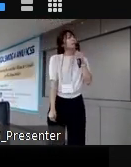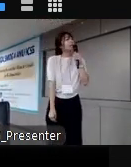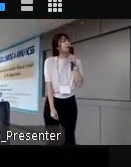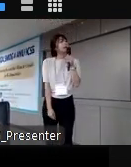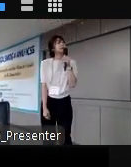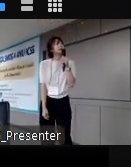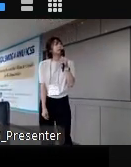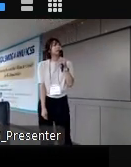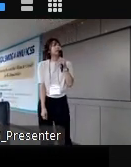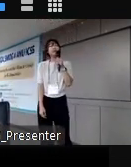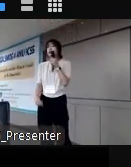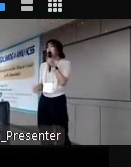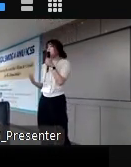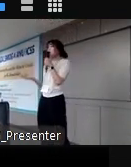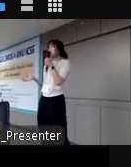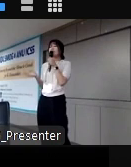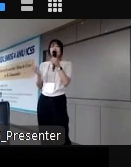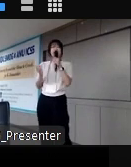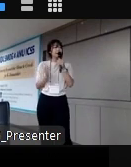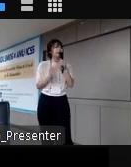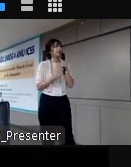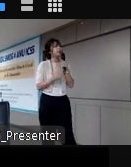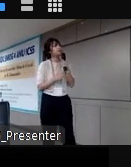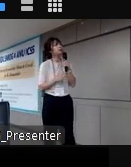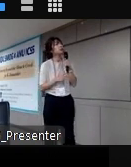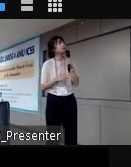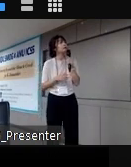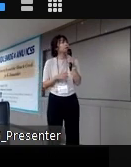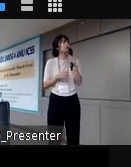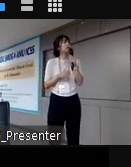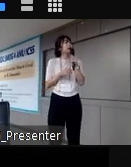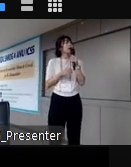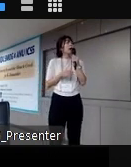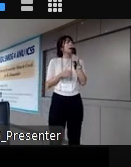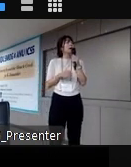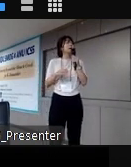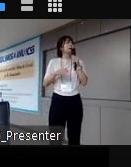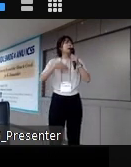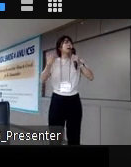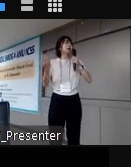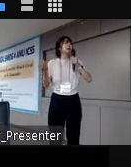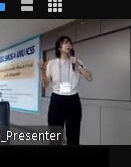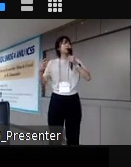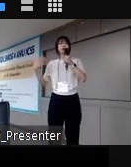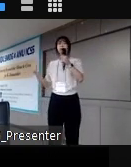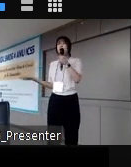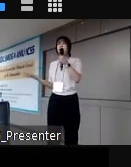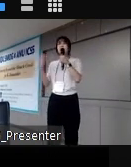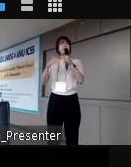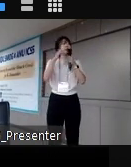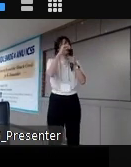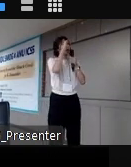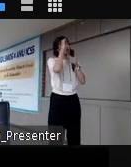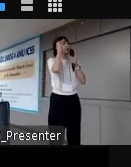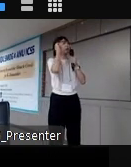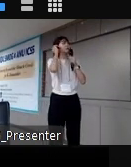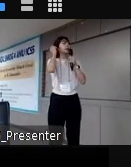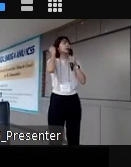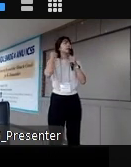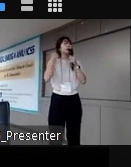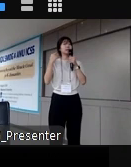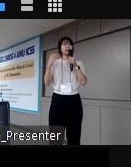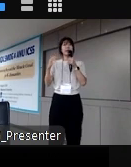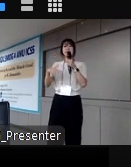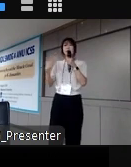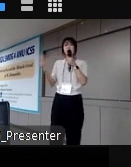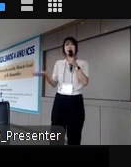We can also do this in relative clauses in English. So in 50, I could decide to introduce two entities to you with relative